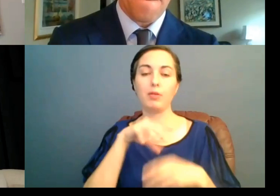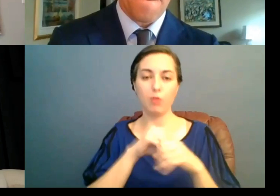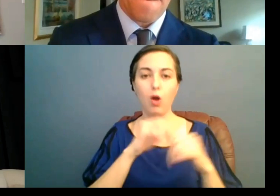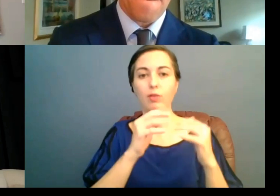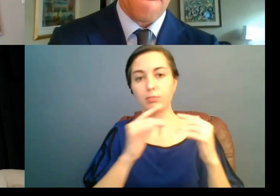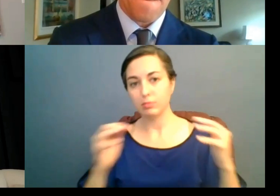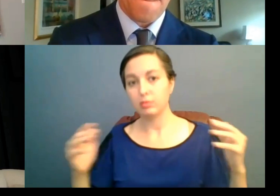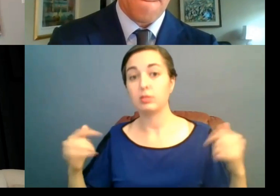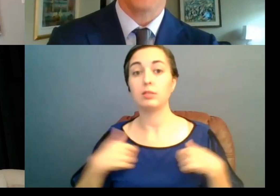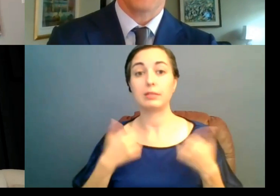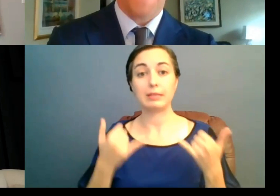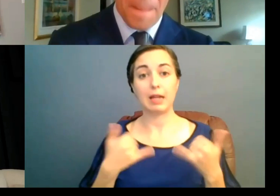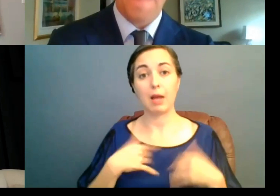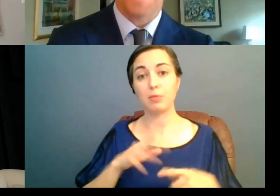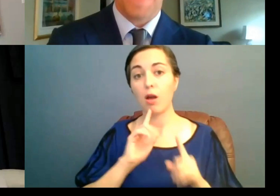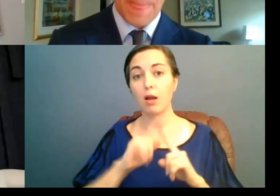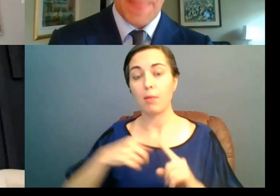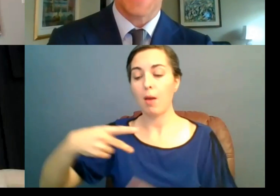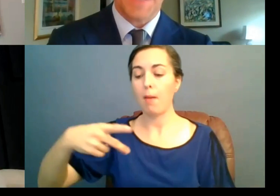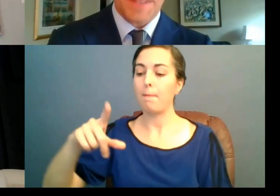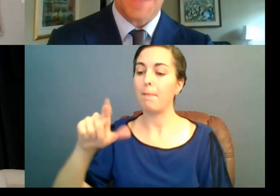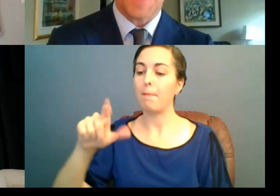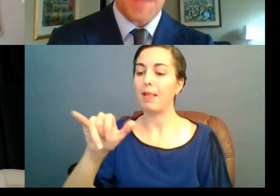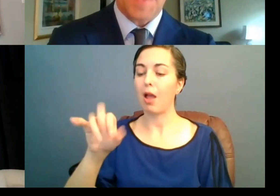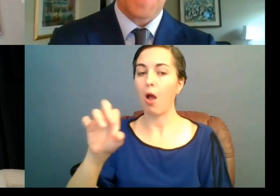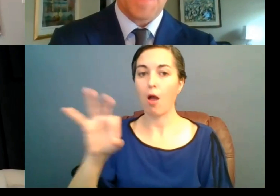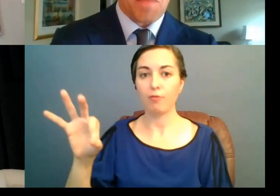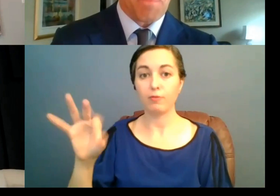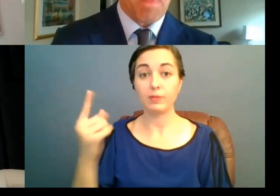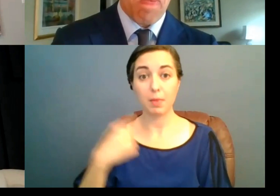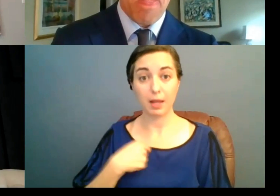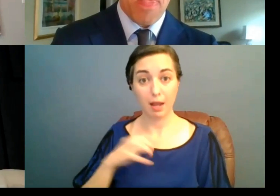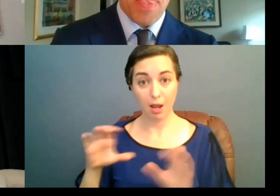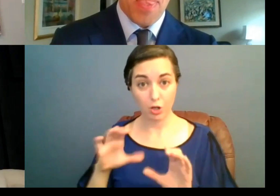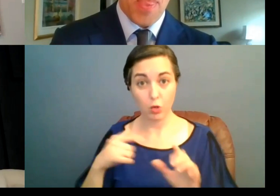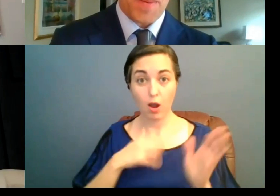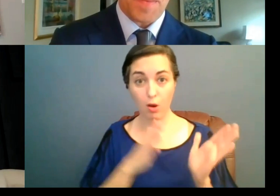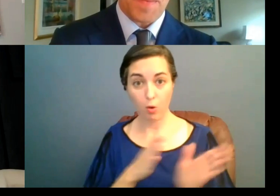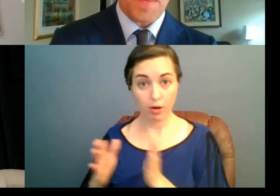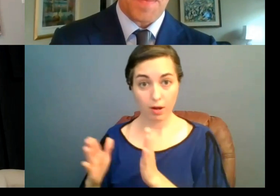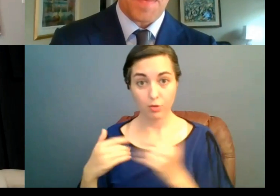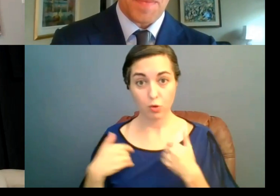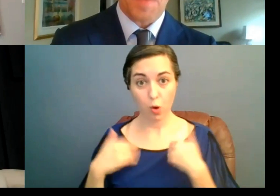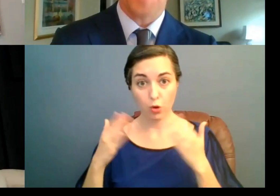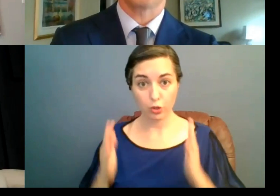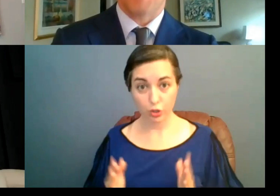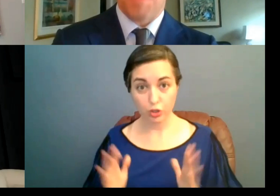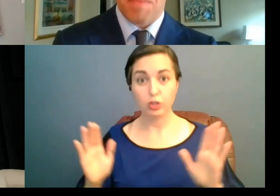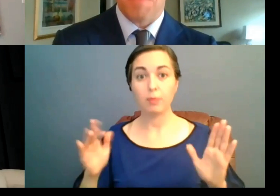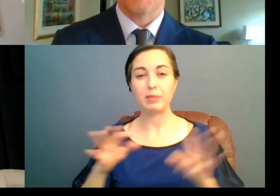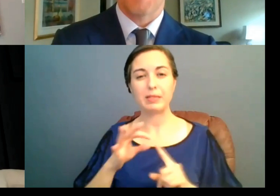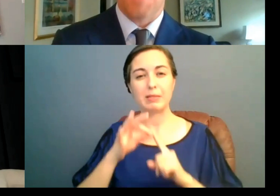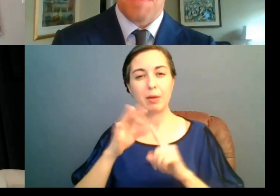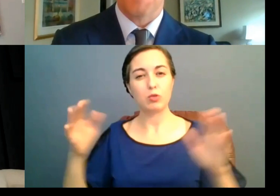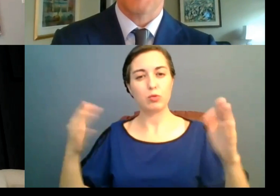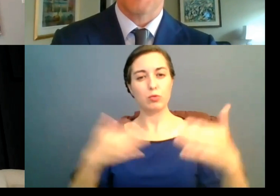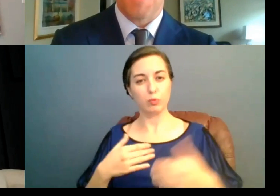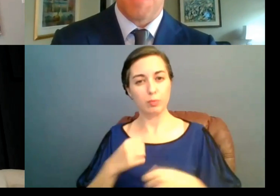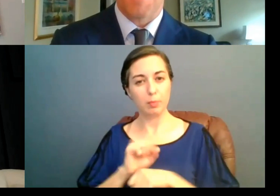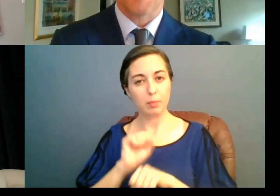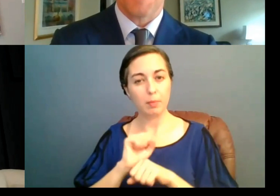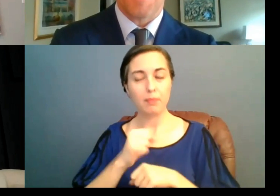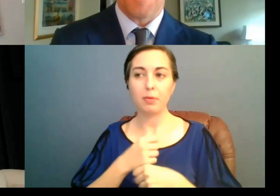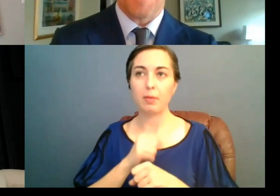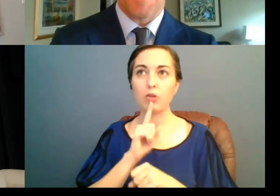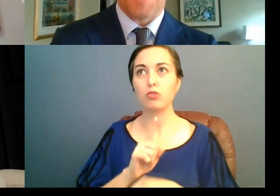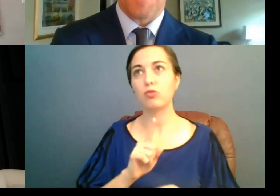about today is the playoffs, and something that I did for that was organize our ownership suite, make sure our guests are taken care of. So really anything under the